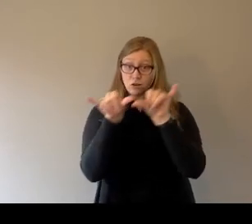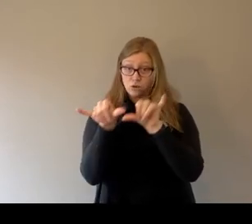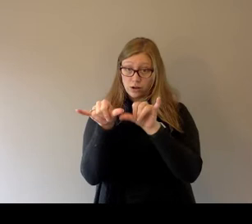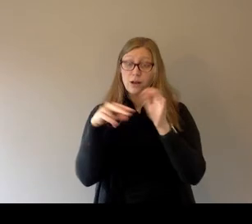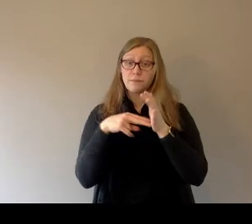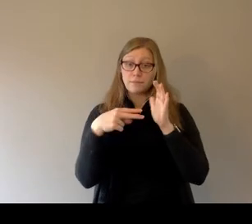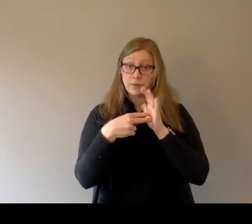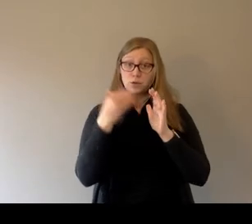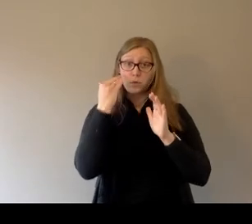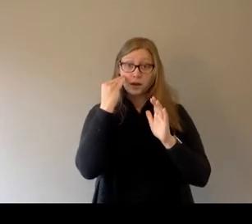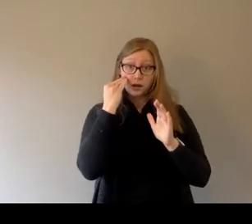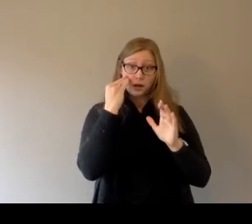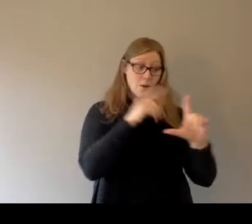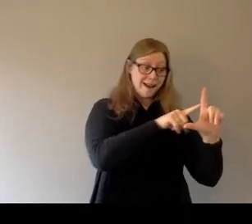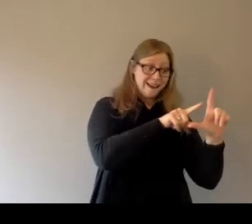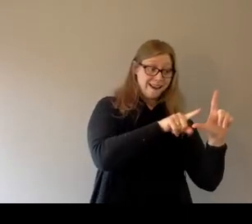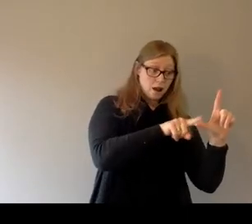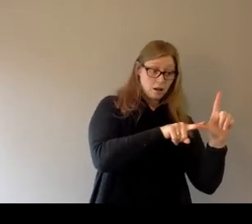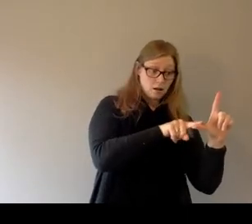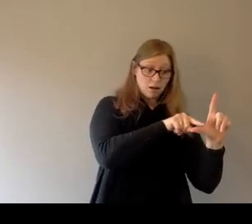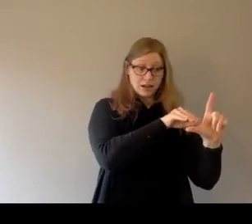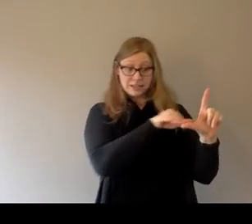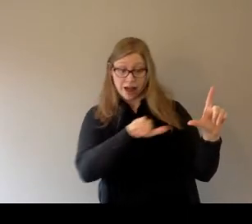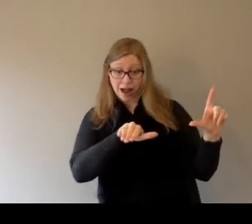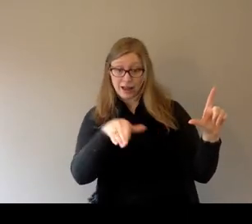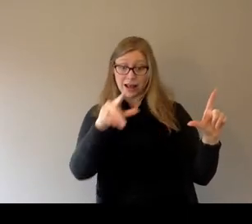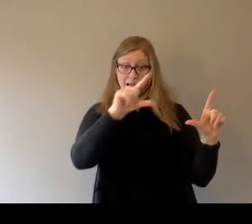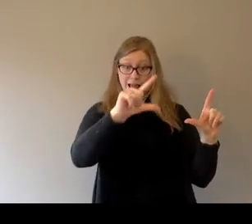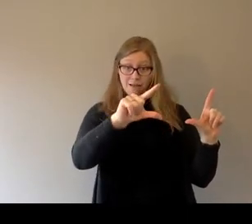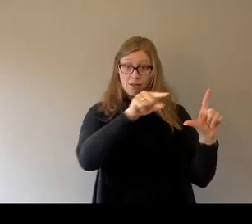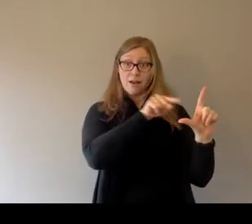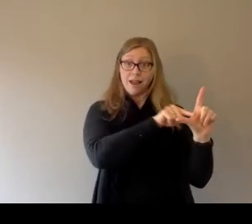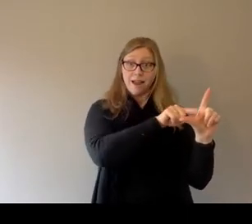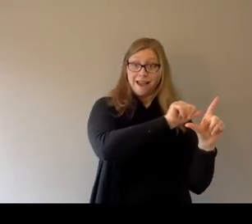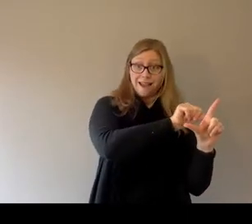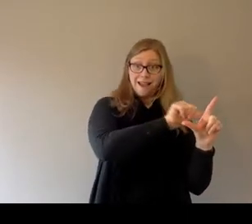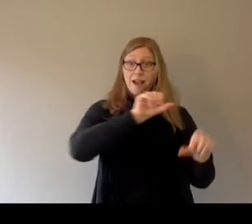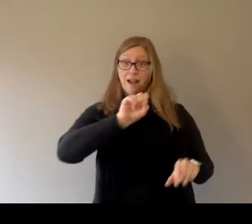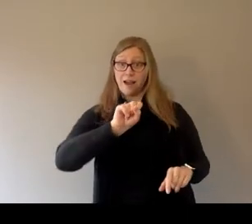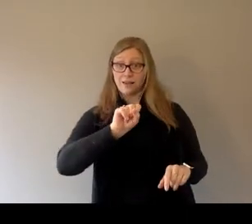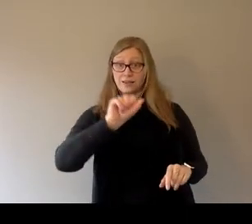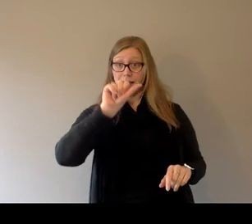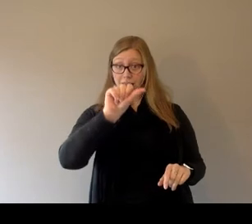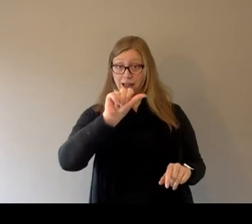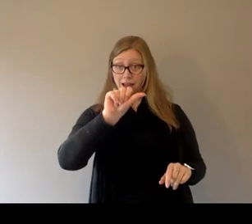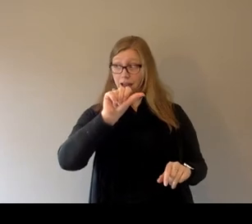angle, because that was one of our postulates. So triangle